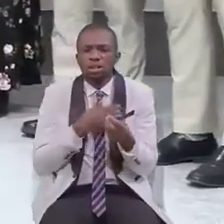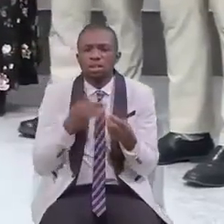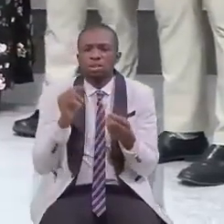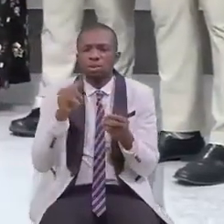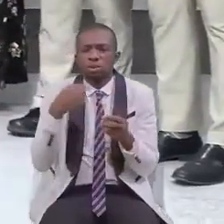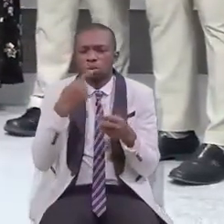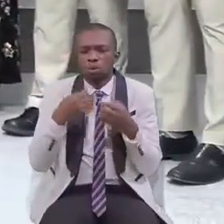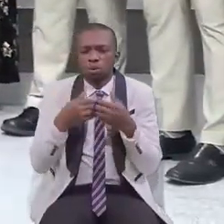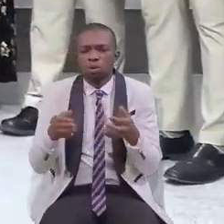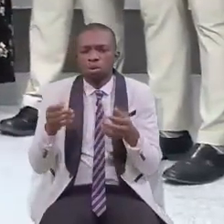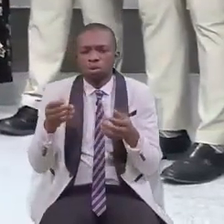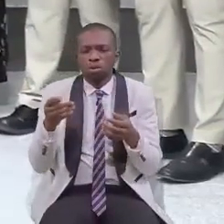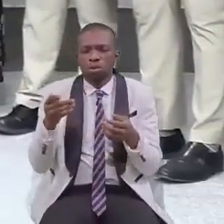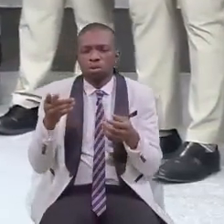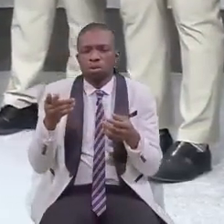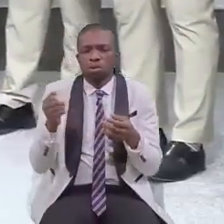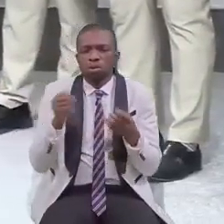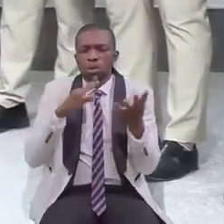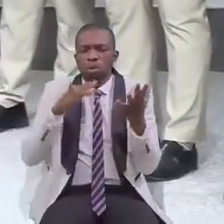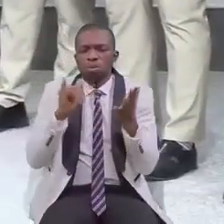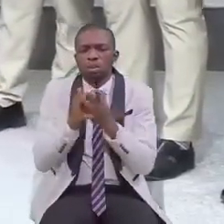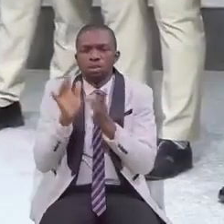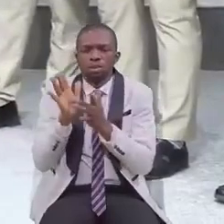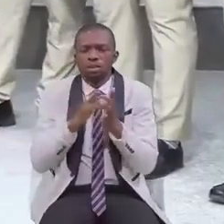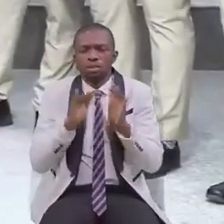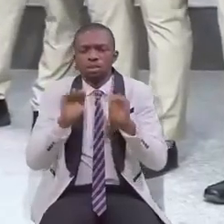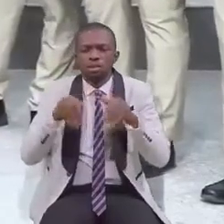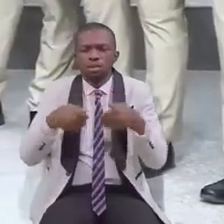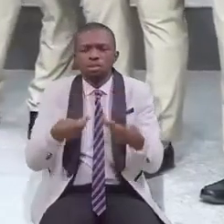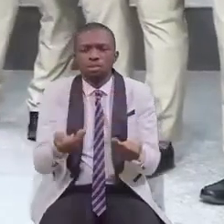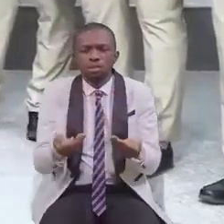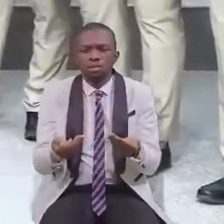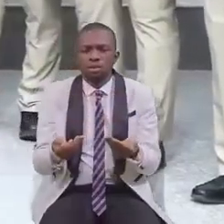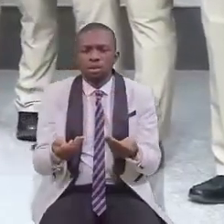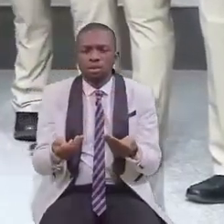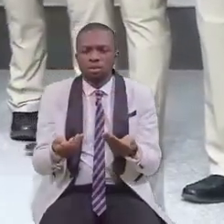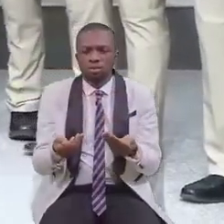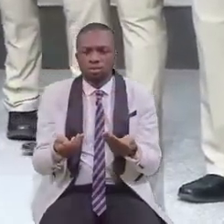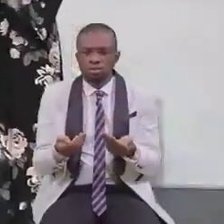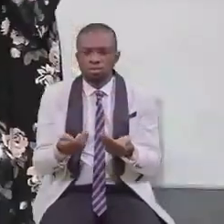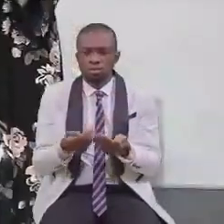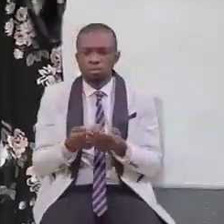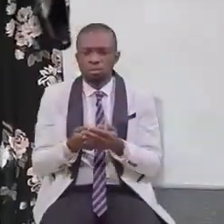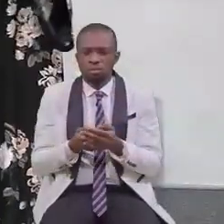has found the hope that Jesus gives.